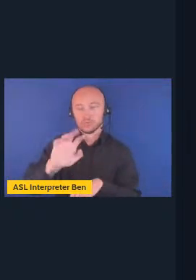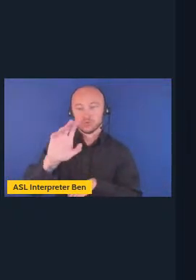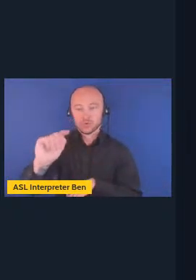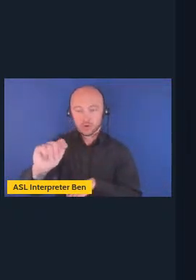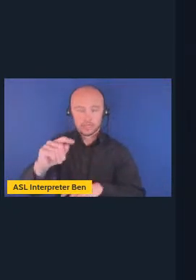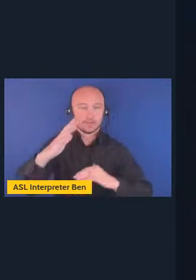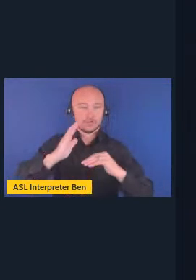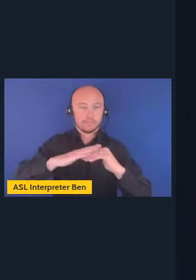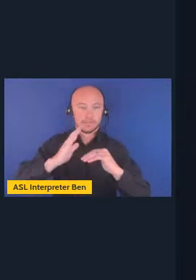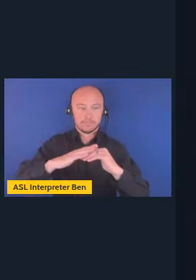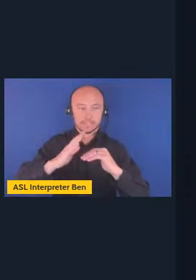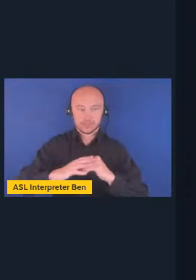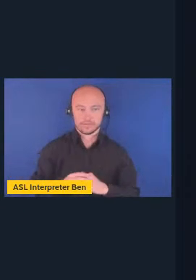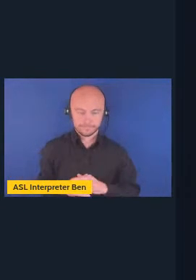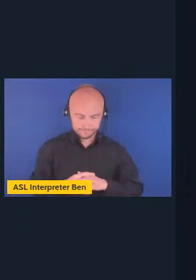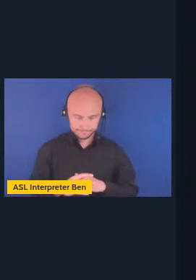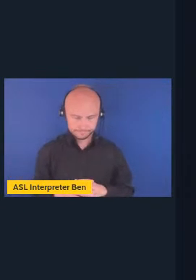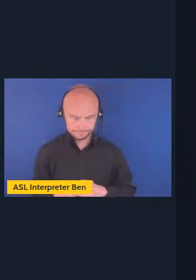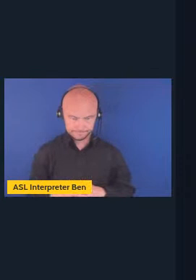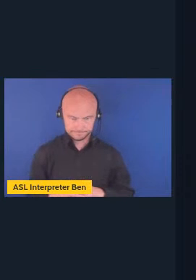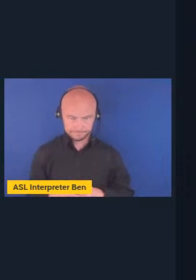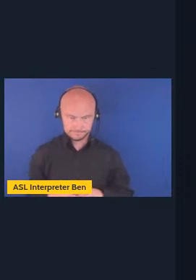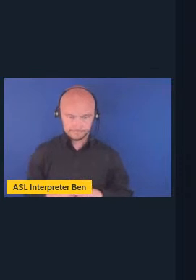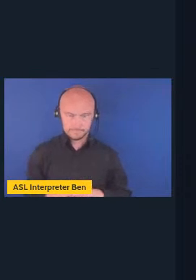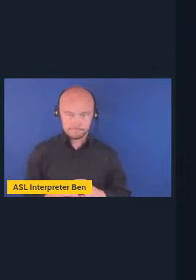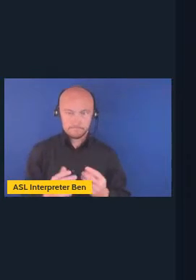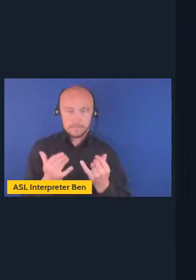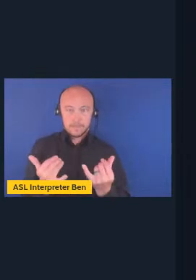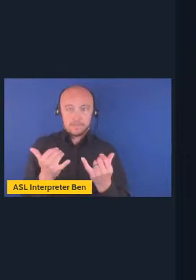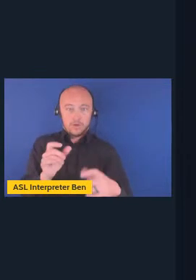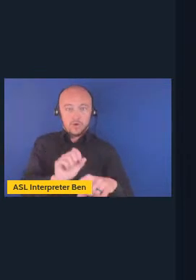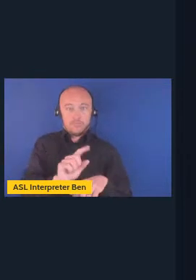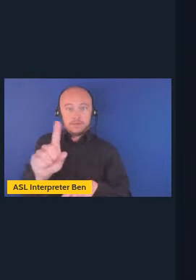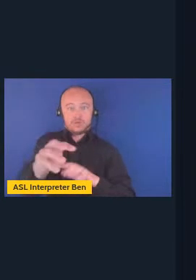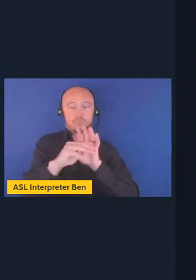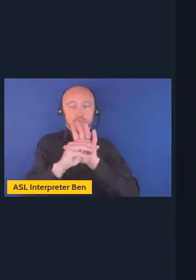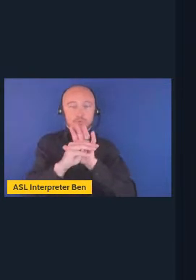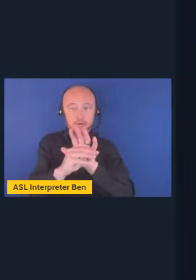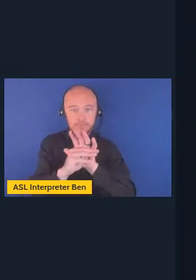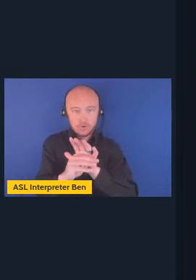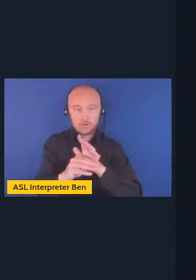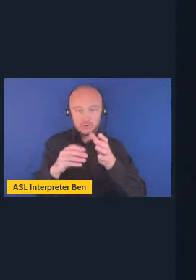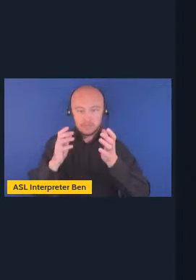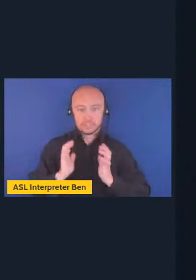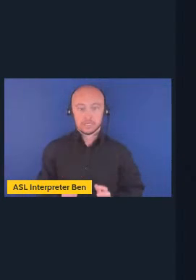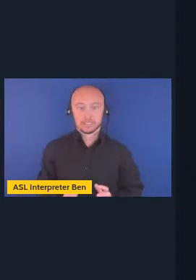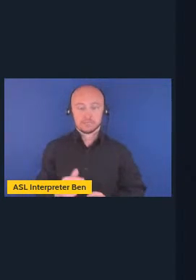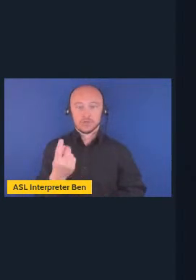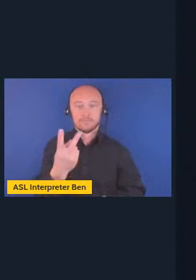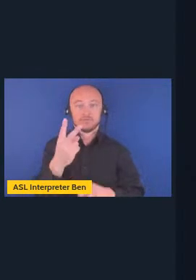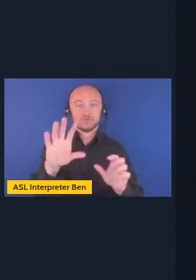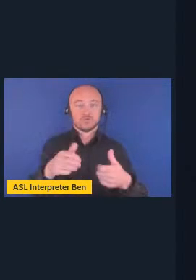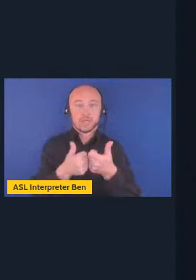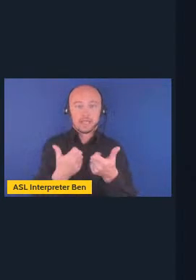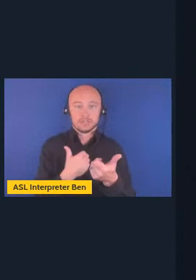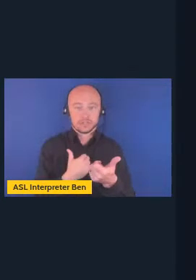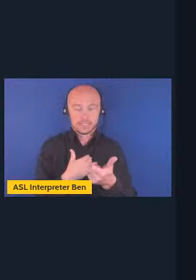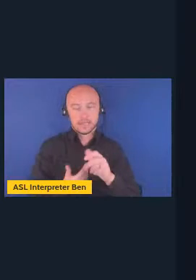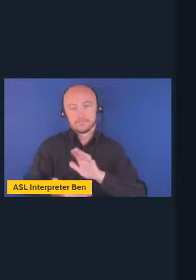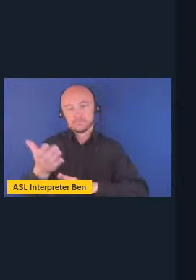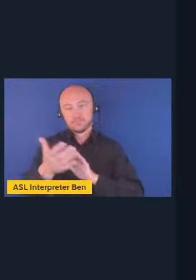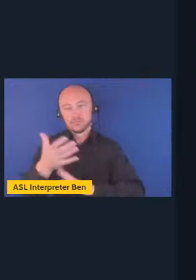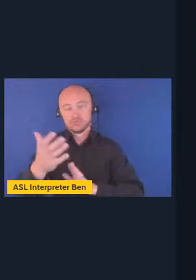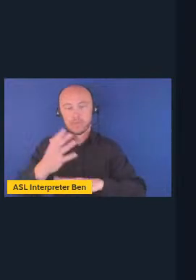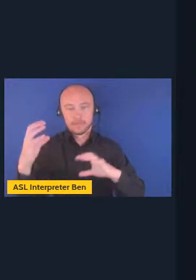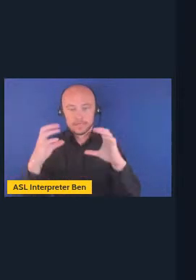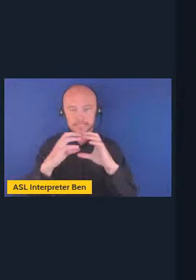more. With this current deployment model, customers are facing few challenges to run their containerized